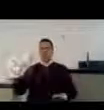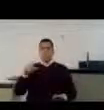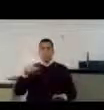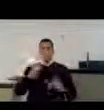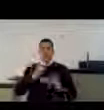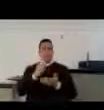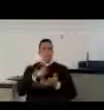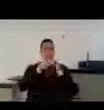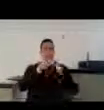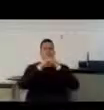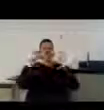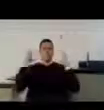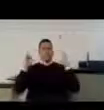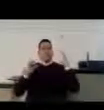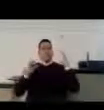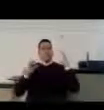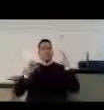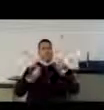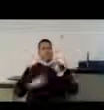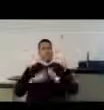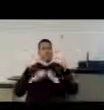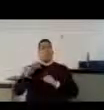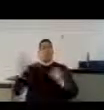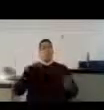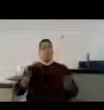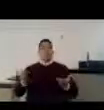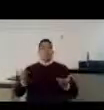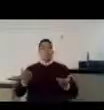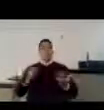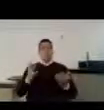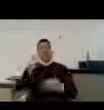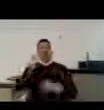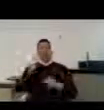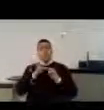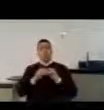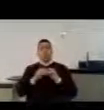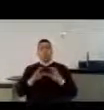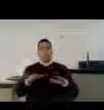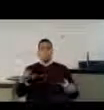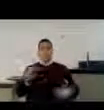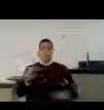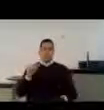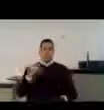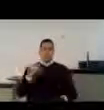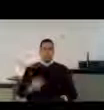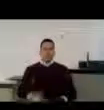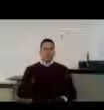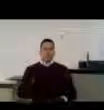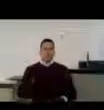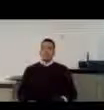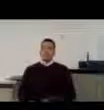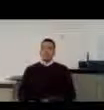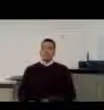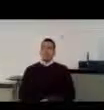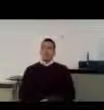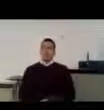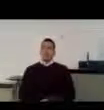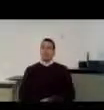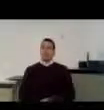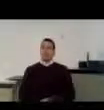in the room and where we are in the stage of development with our kids. So thank you for